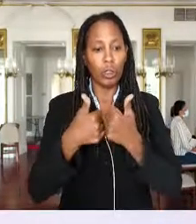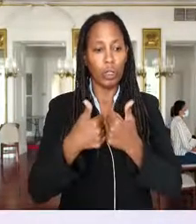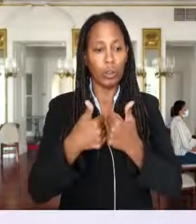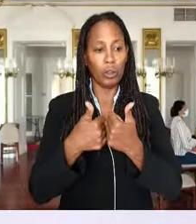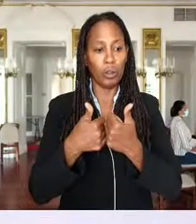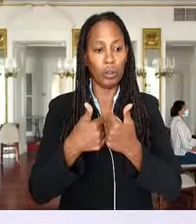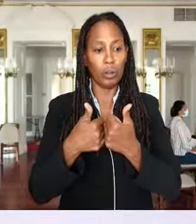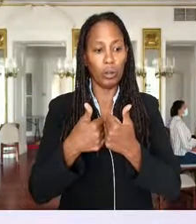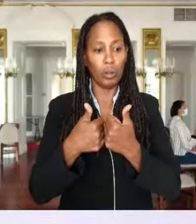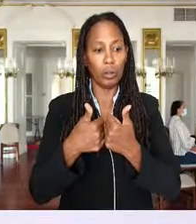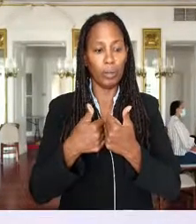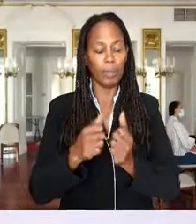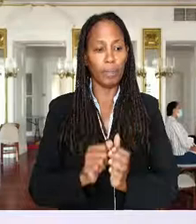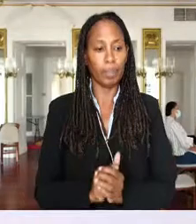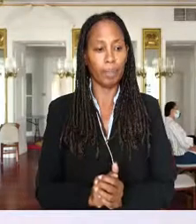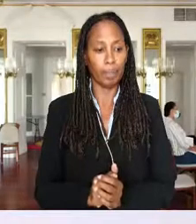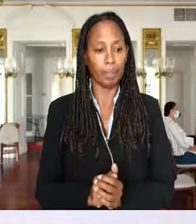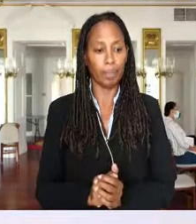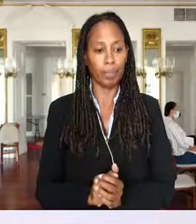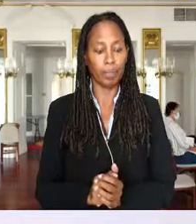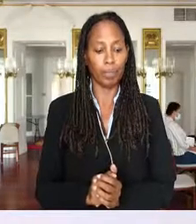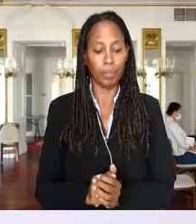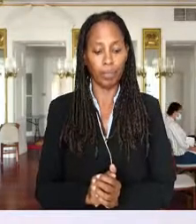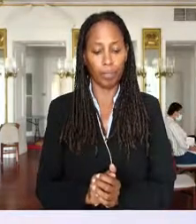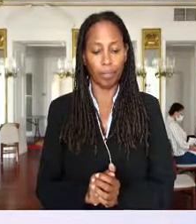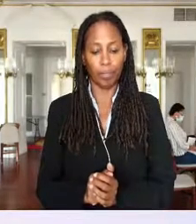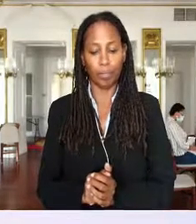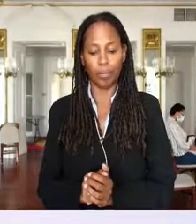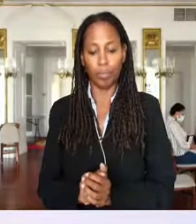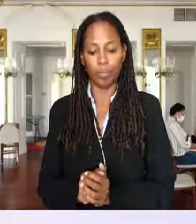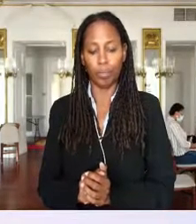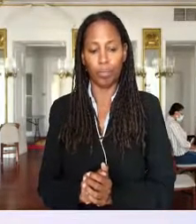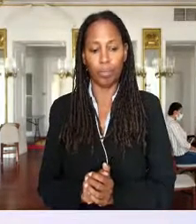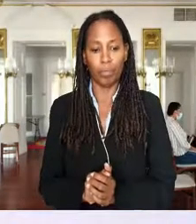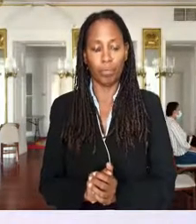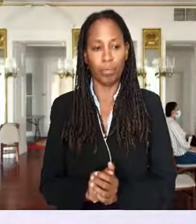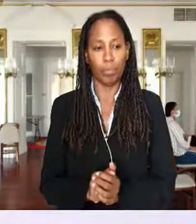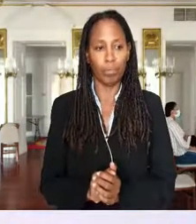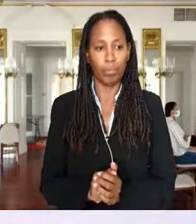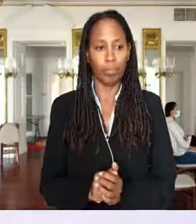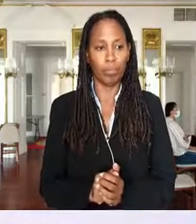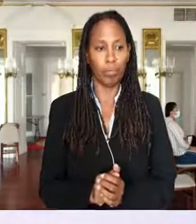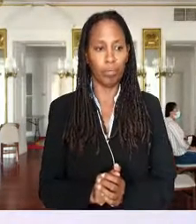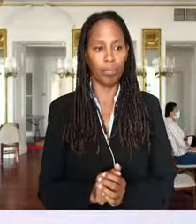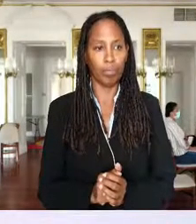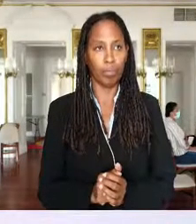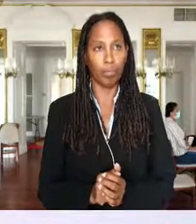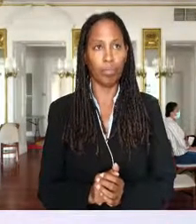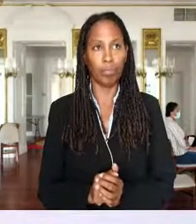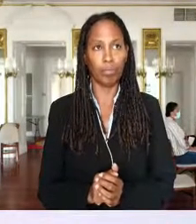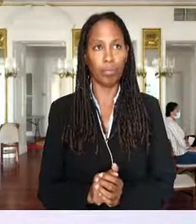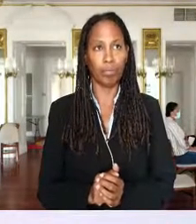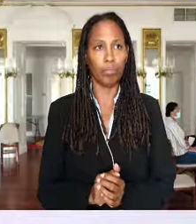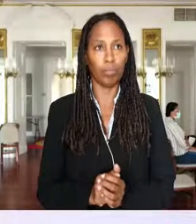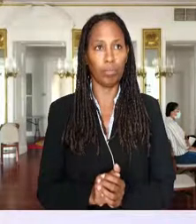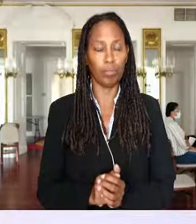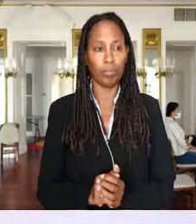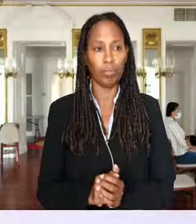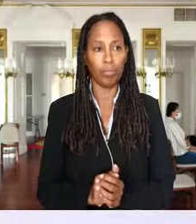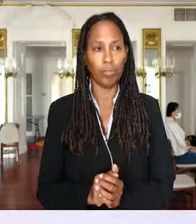an institution of higher learning that is publicly funded could mandate